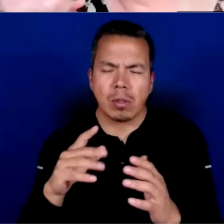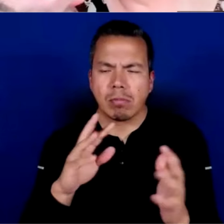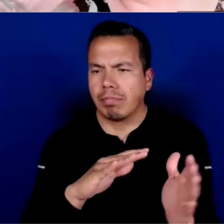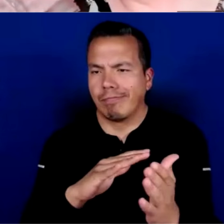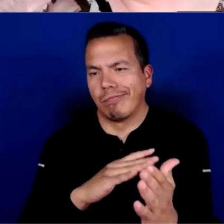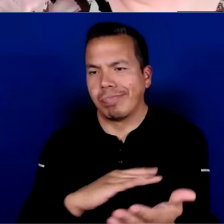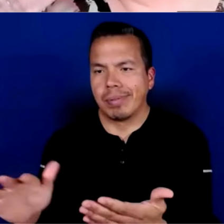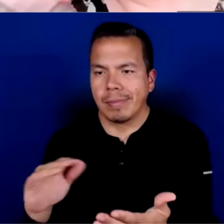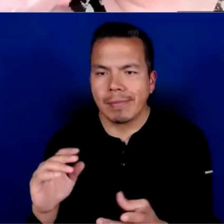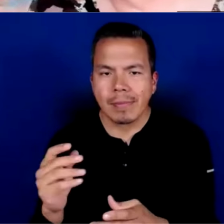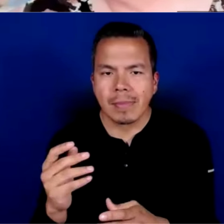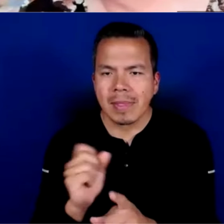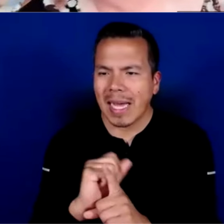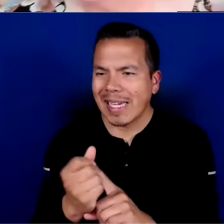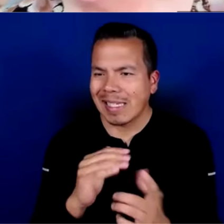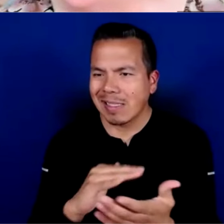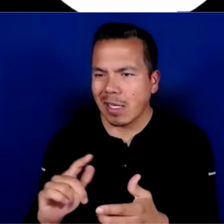together.